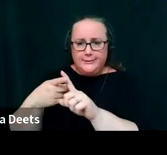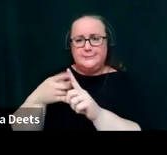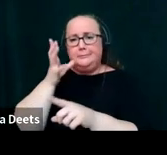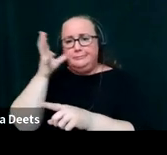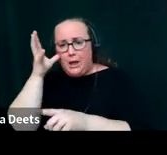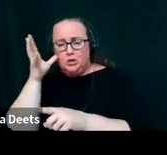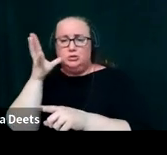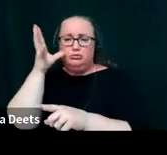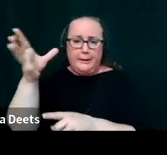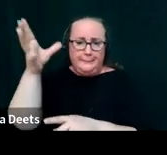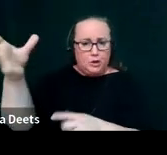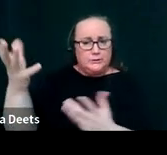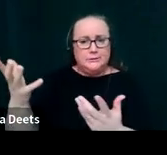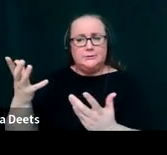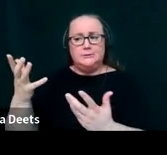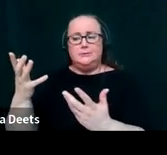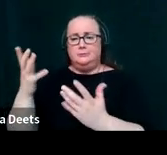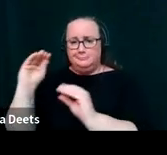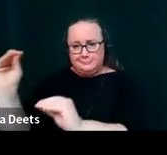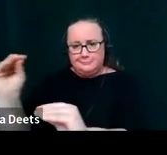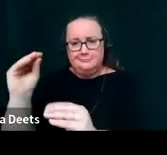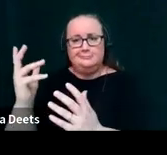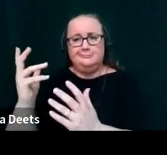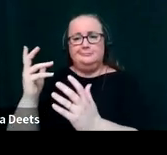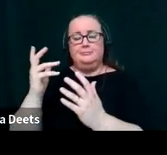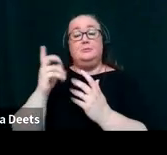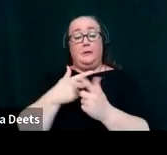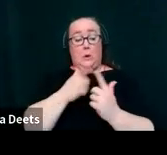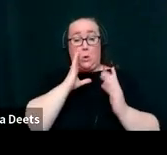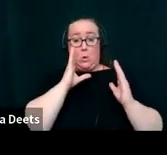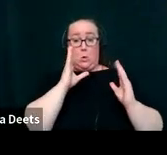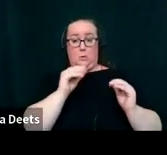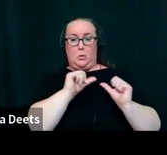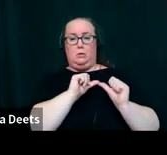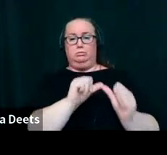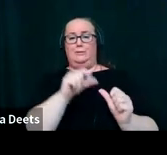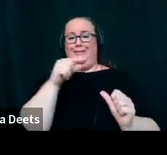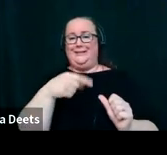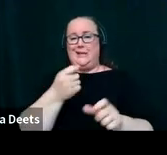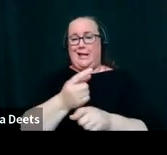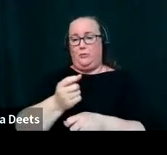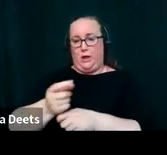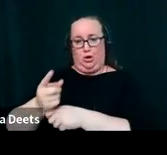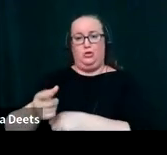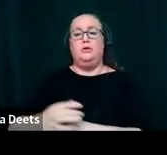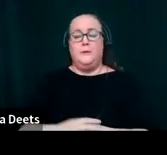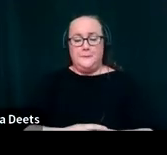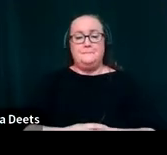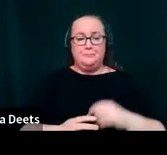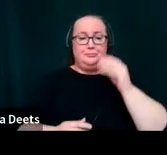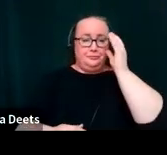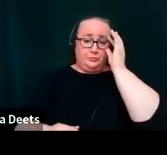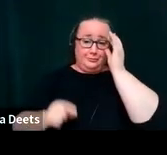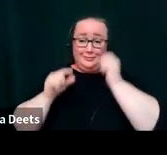and their grandparents. And we plan to continue this info session every year. This info session